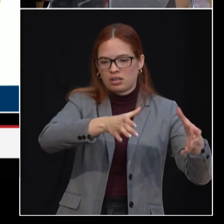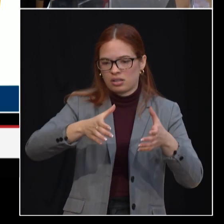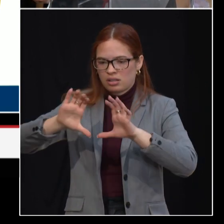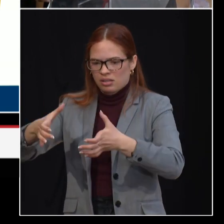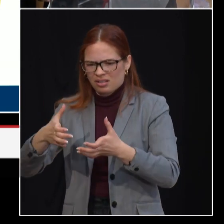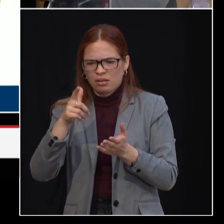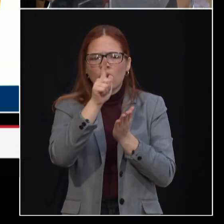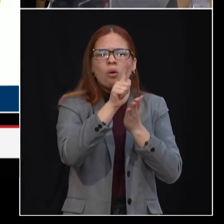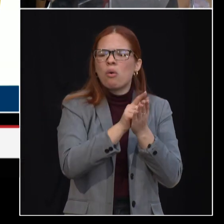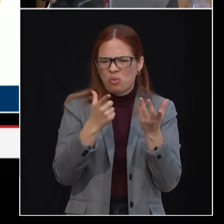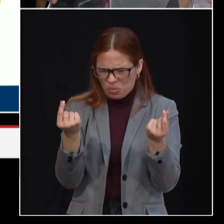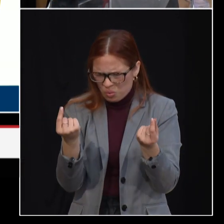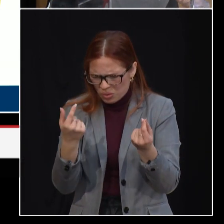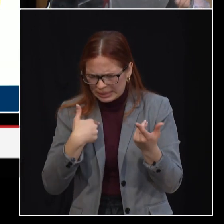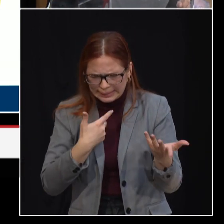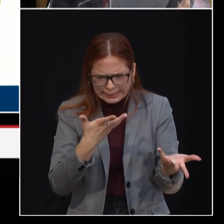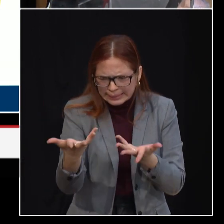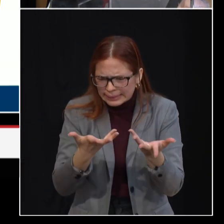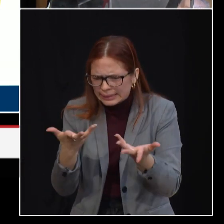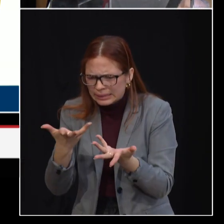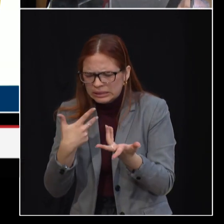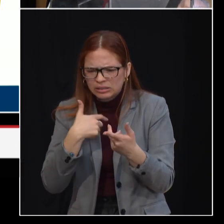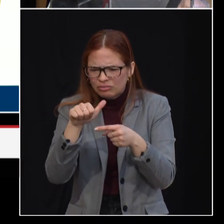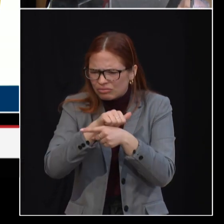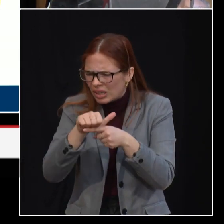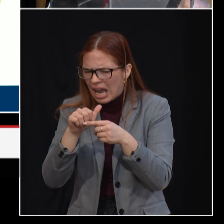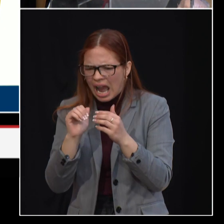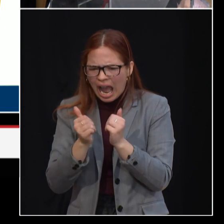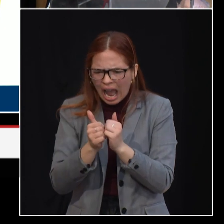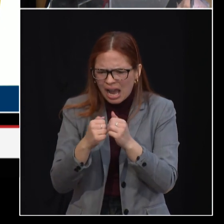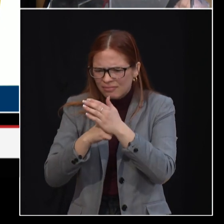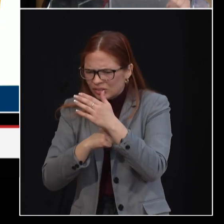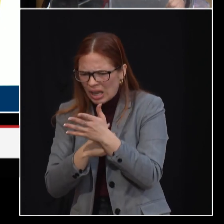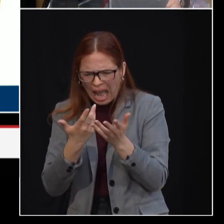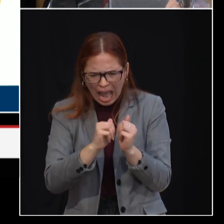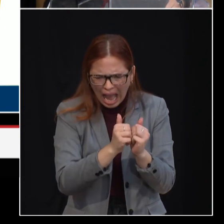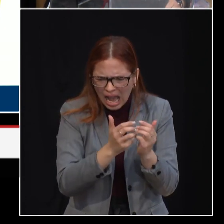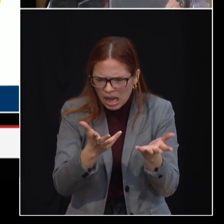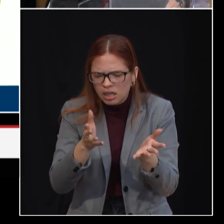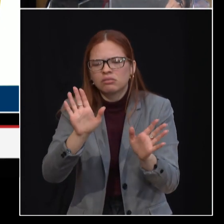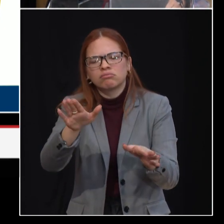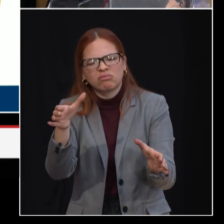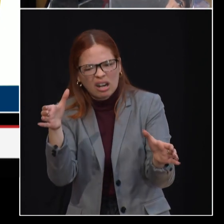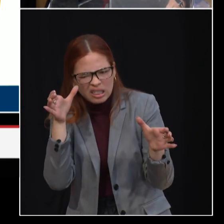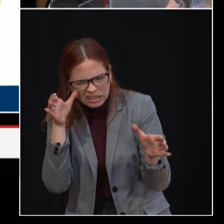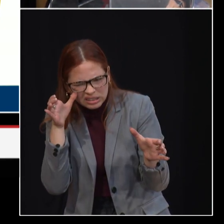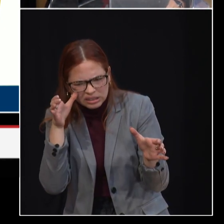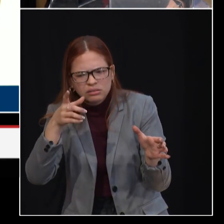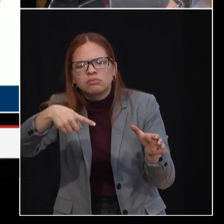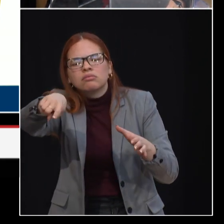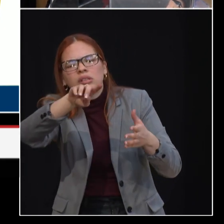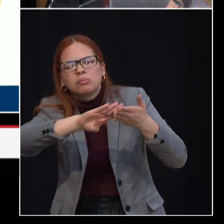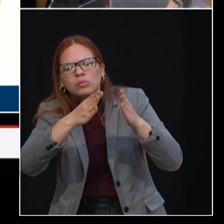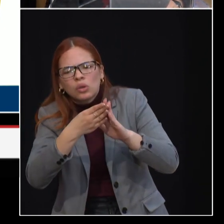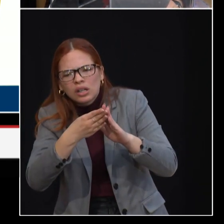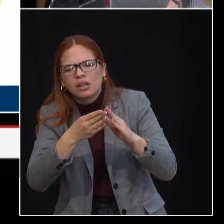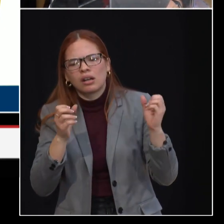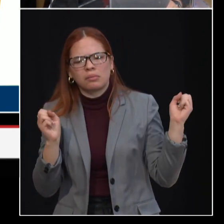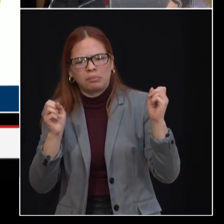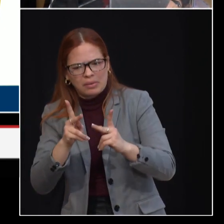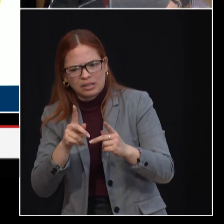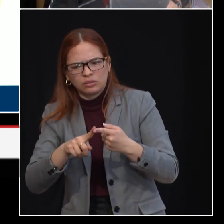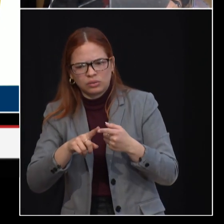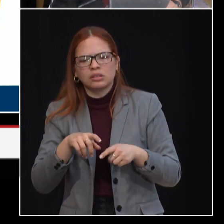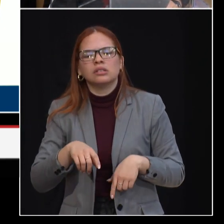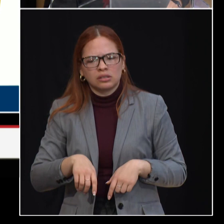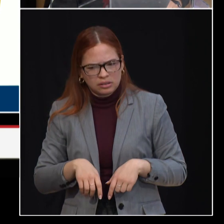training academy? But we listened to the community. When the community said, bring back trades, bring back